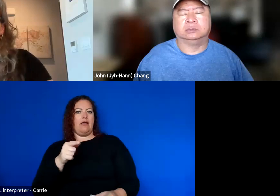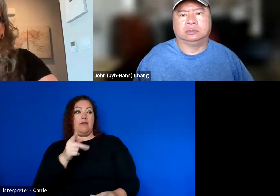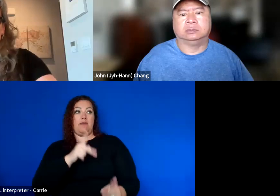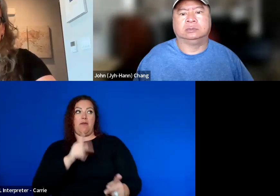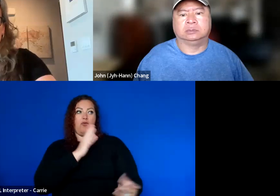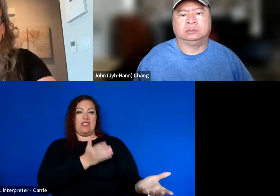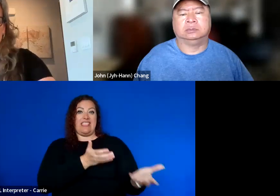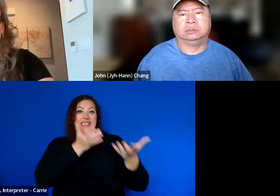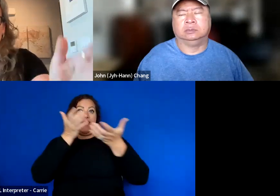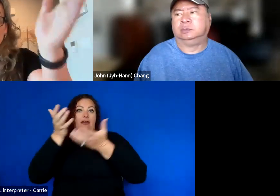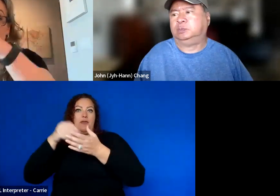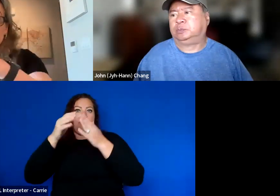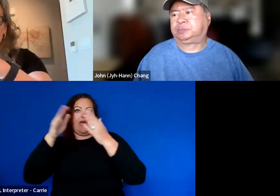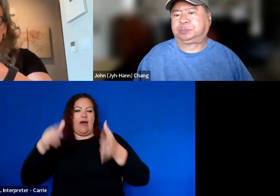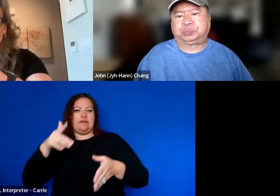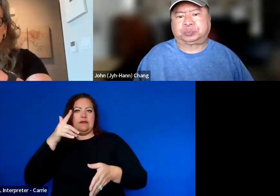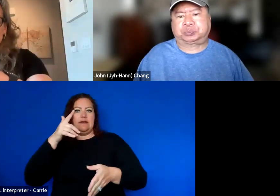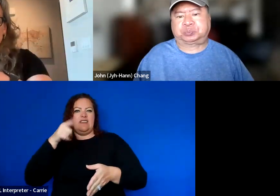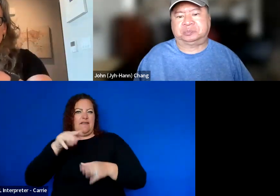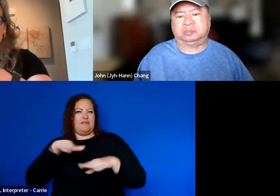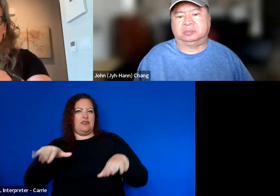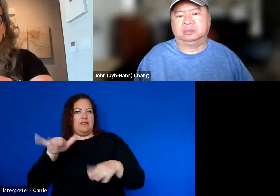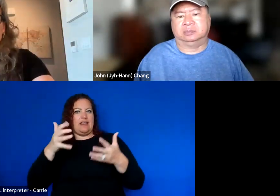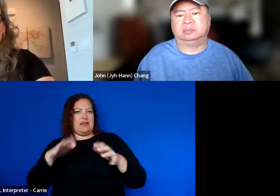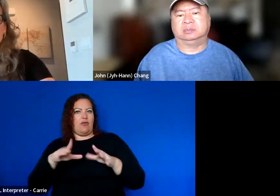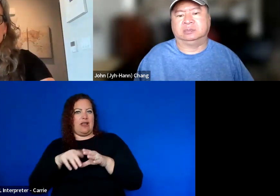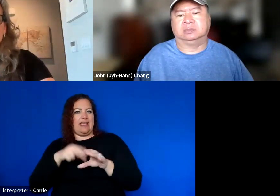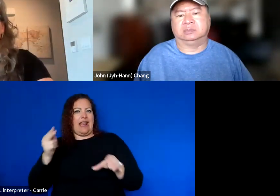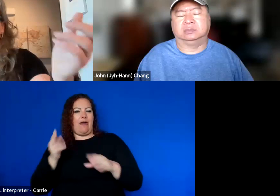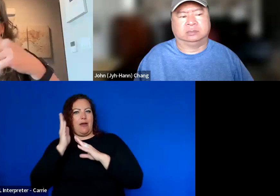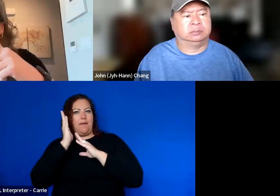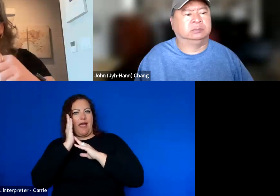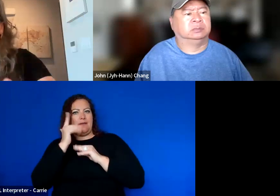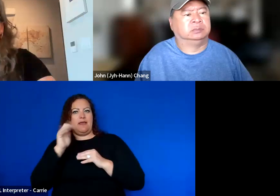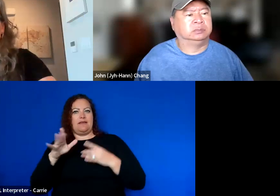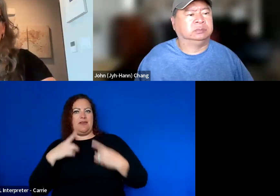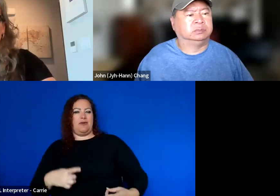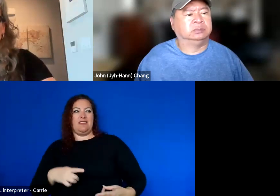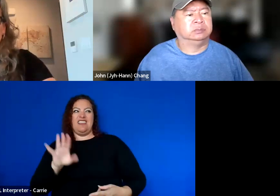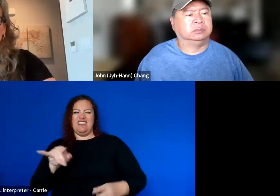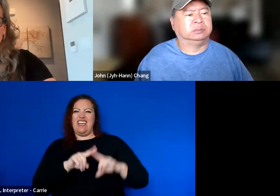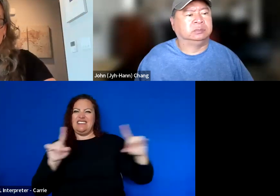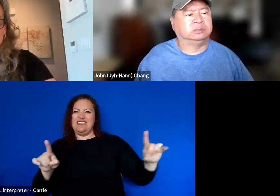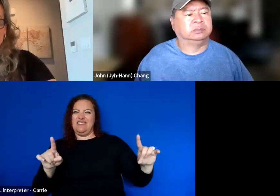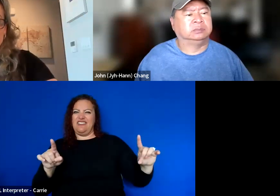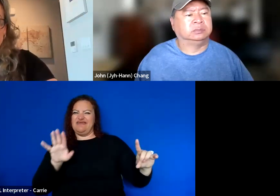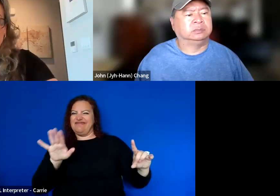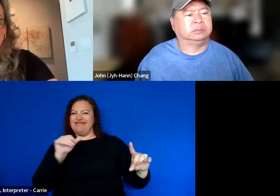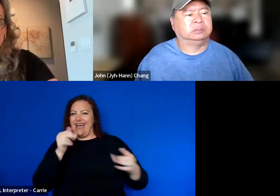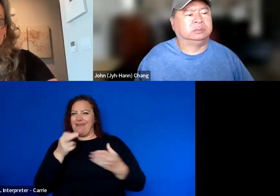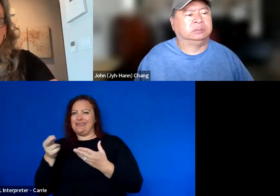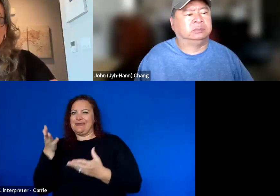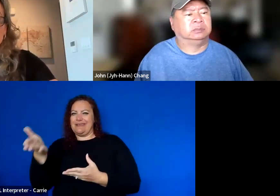because of their depression. And that was a bit different because of the lack of resources. But here, where we have